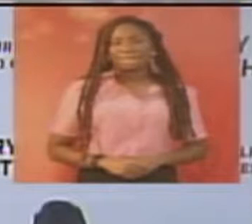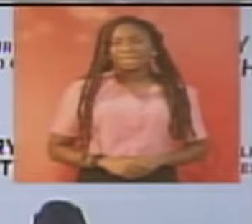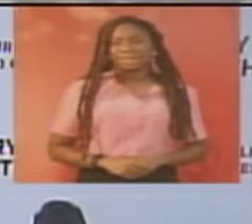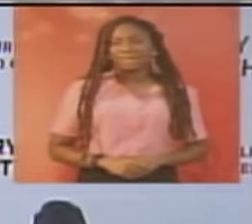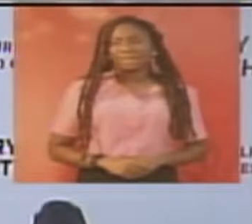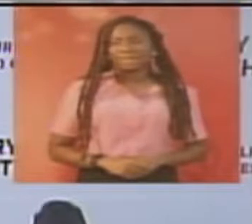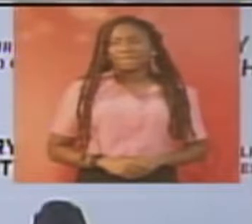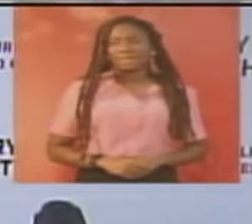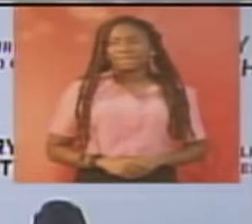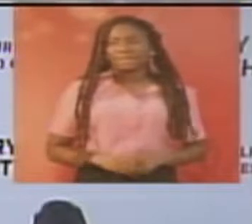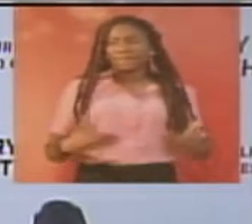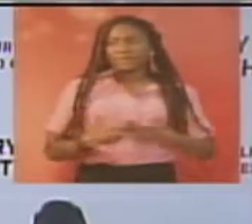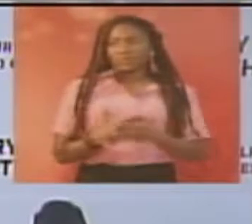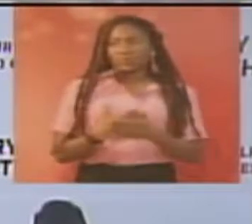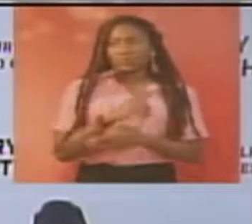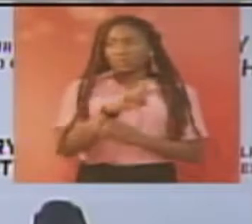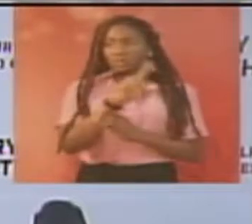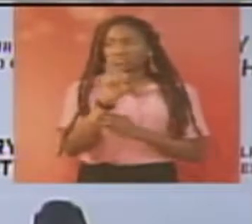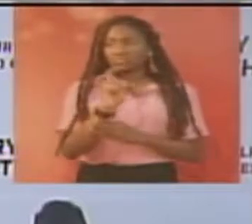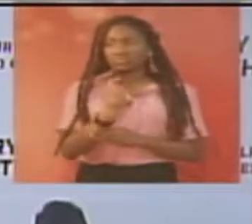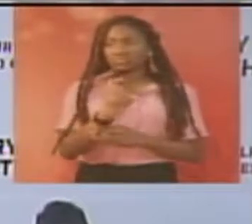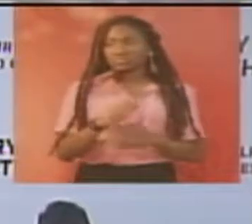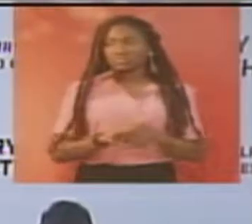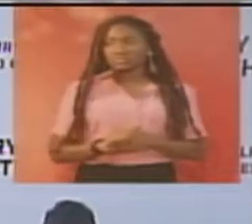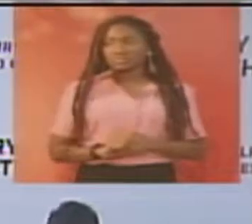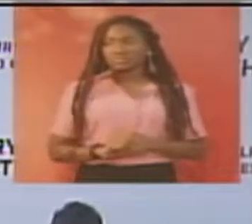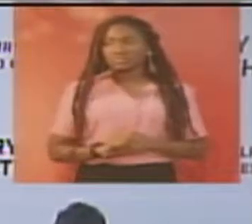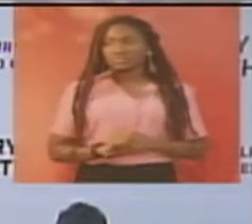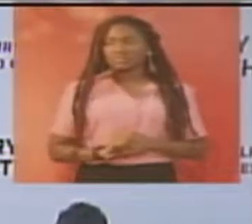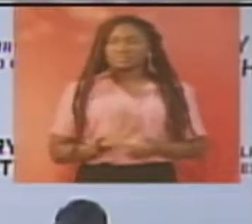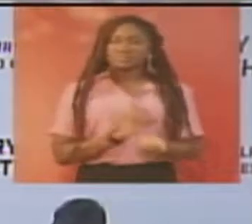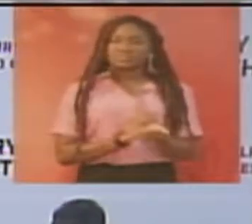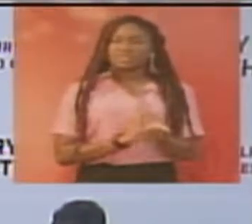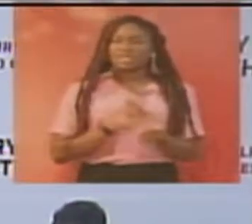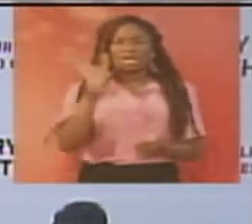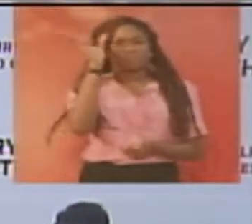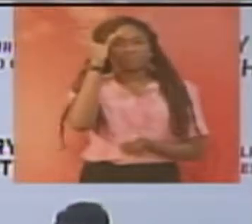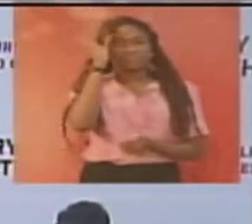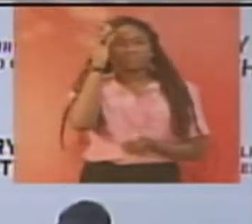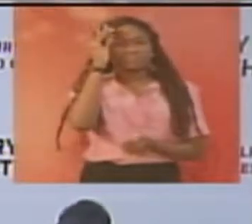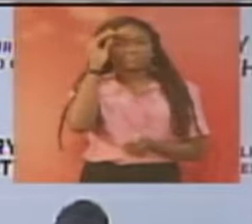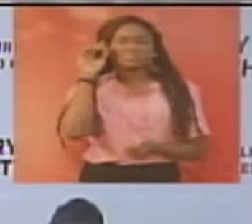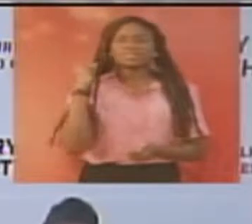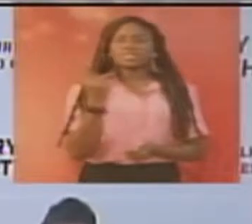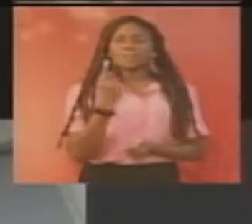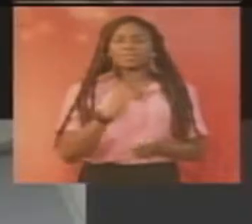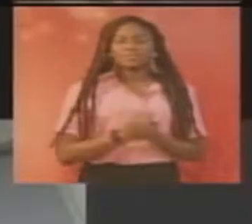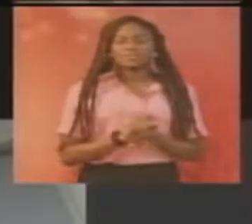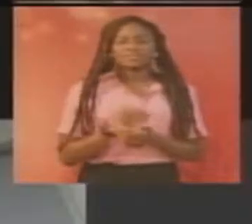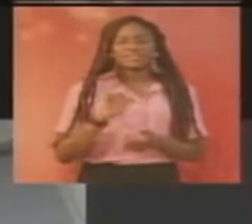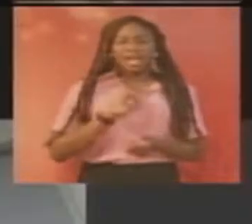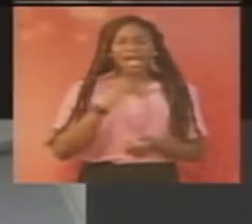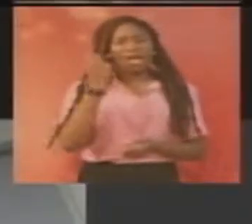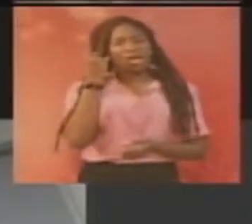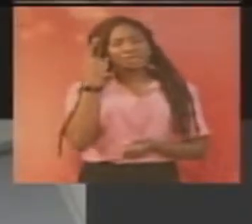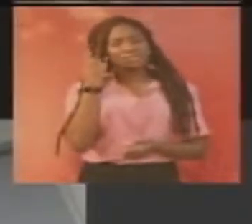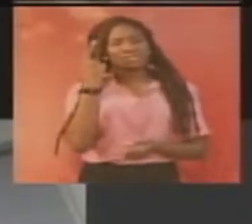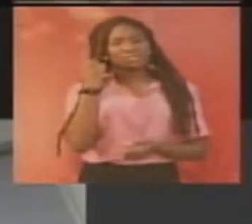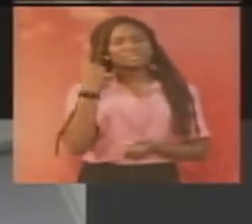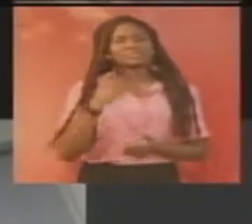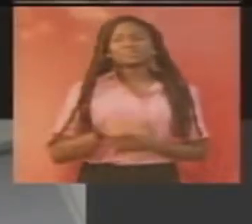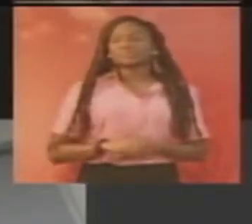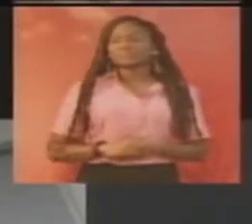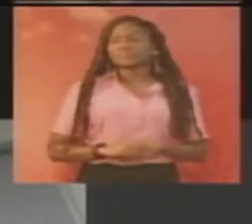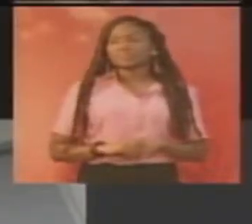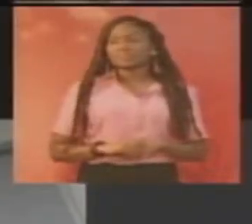CNC 3, we are ready for you. Again. Dr. Carrington, I'm just wondering something. I understand that ethnicity